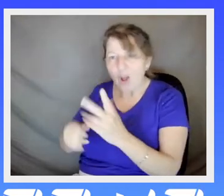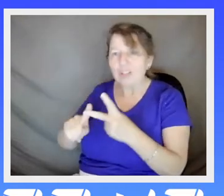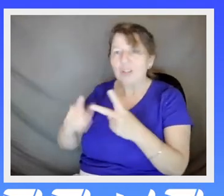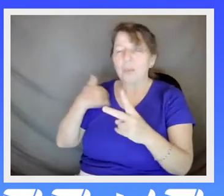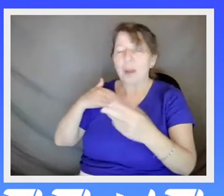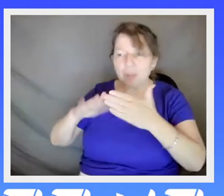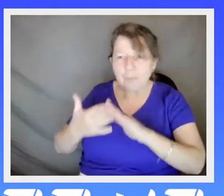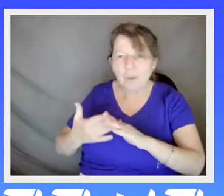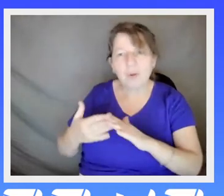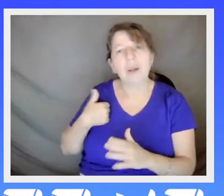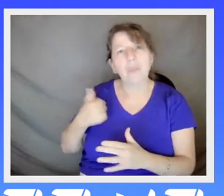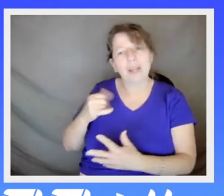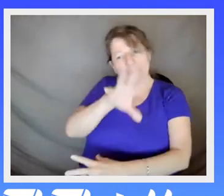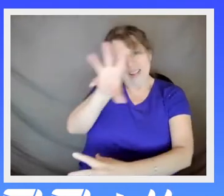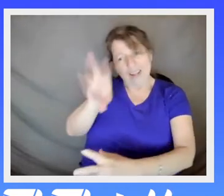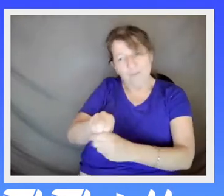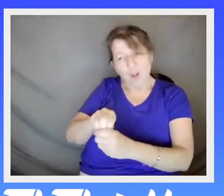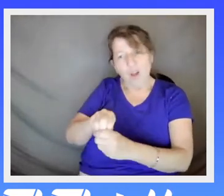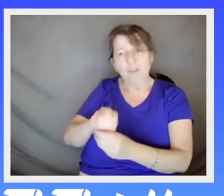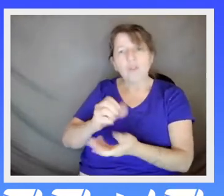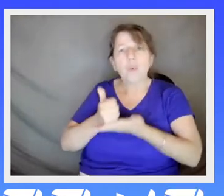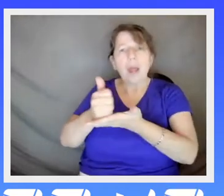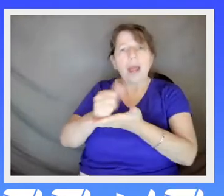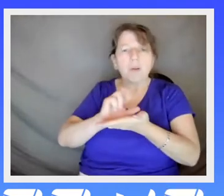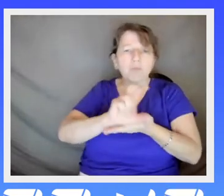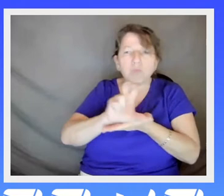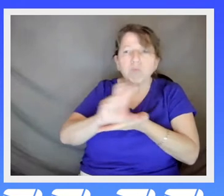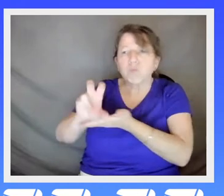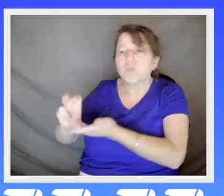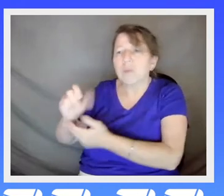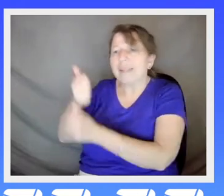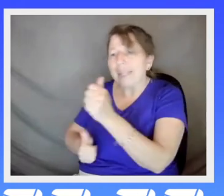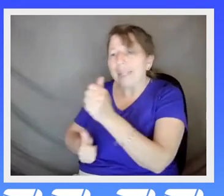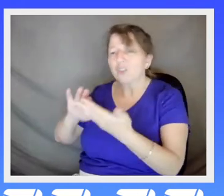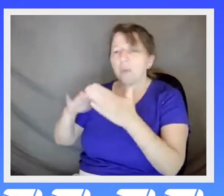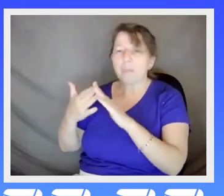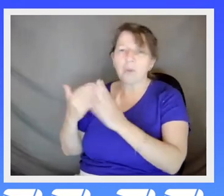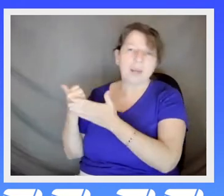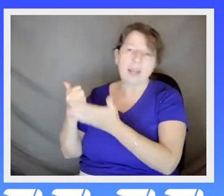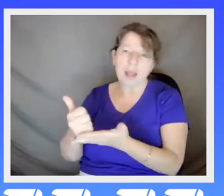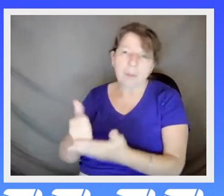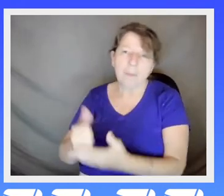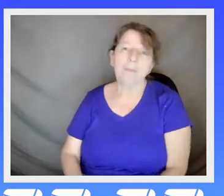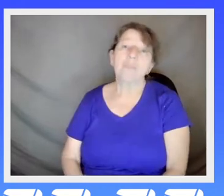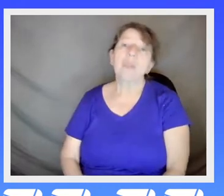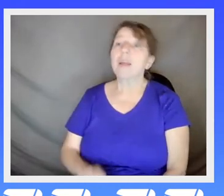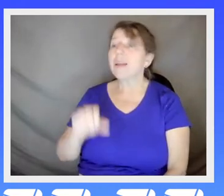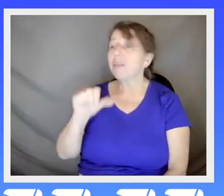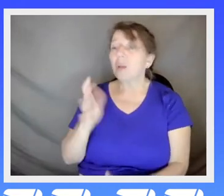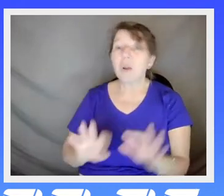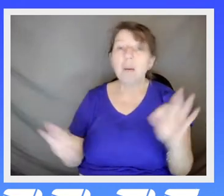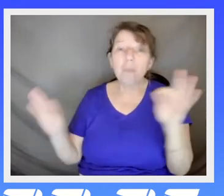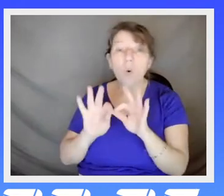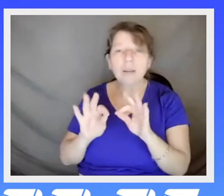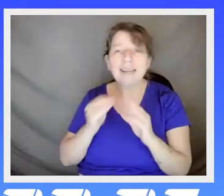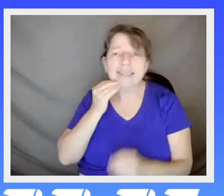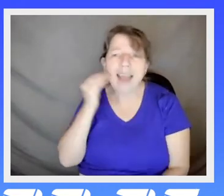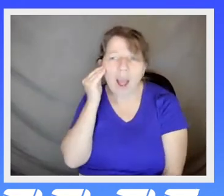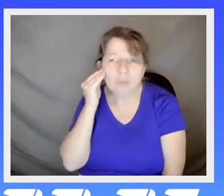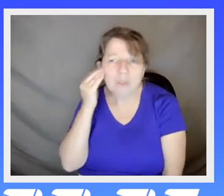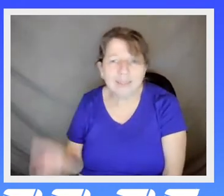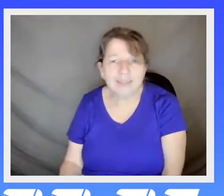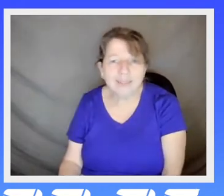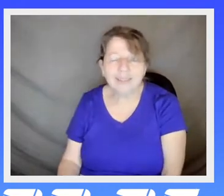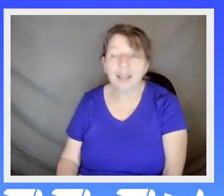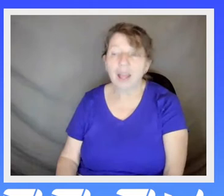can do better in terms of investment in making sure every community is a part of it. The other pieces that are important are housing. I'm really proud that I started the